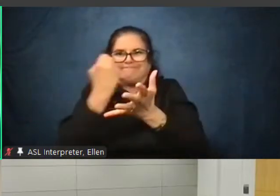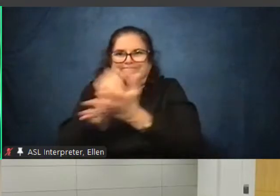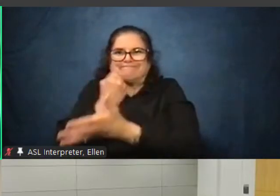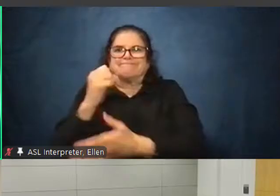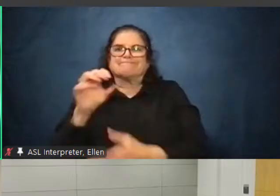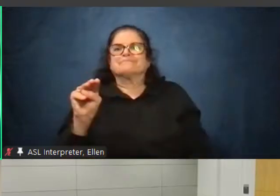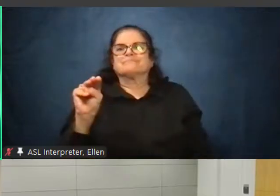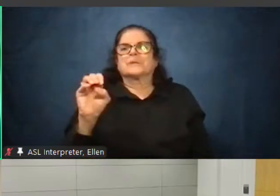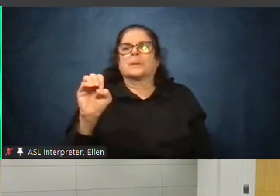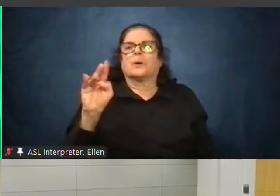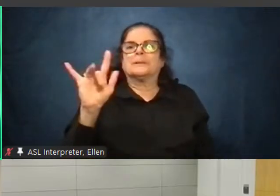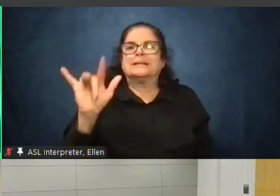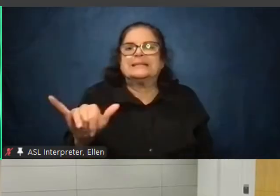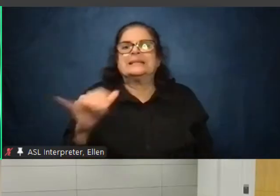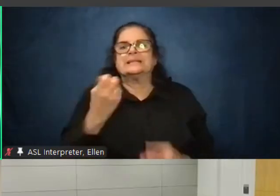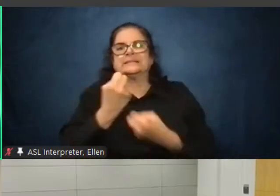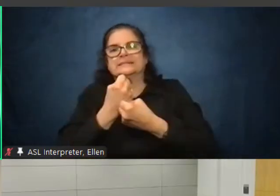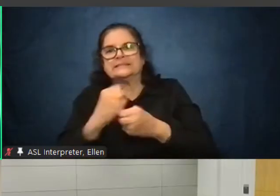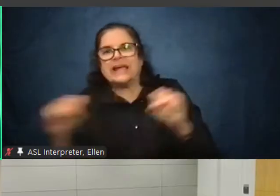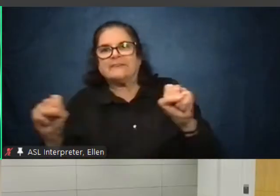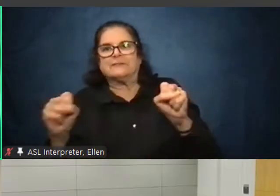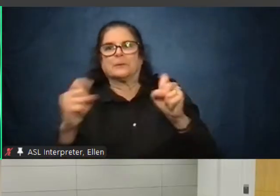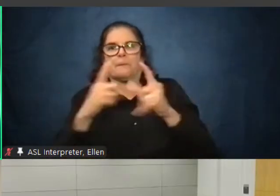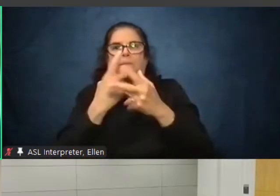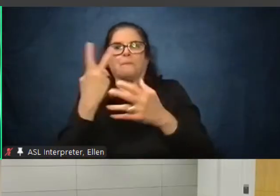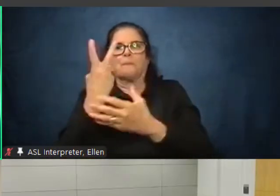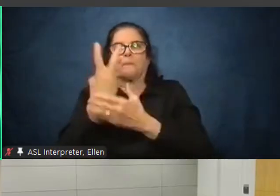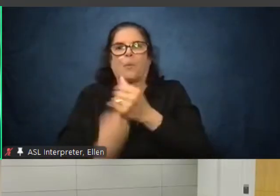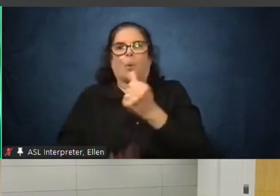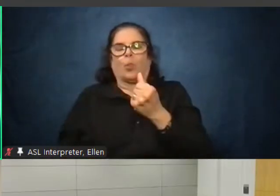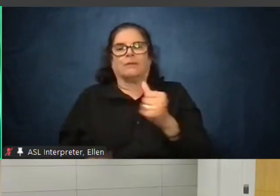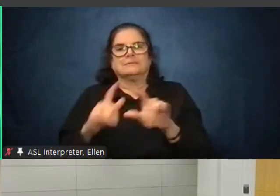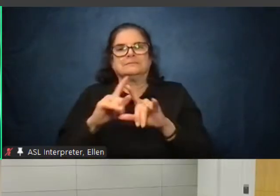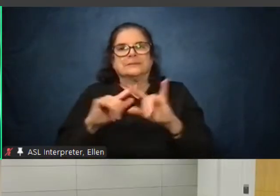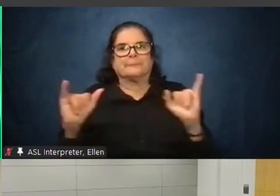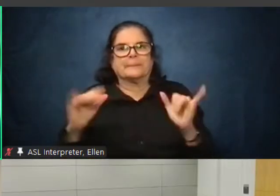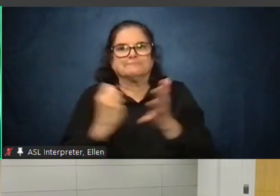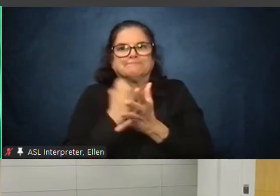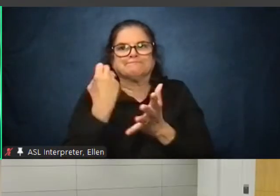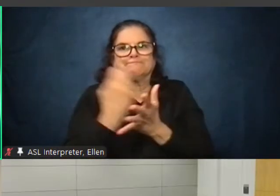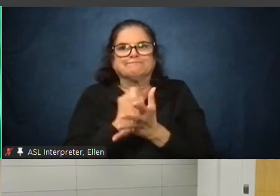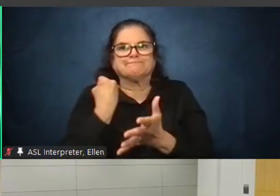mobility and safety at the same time. This also allows us to kind of,